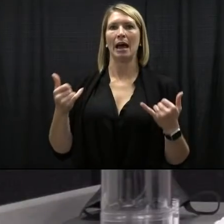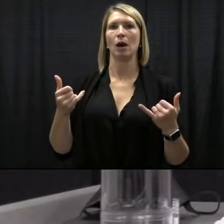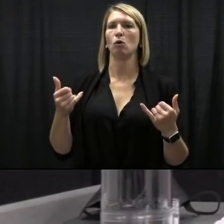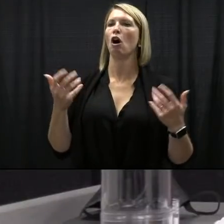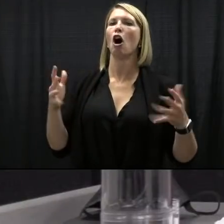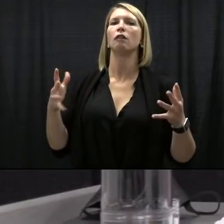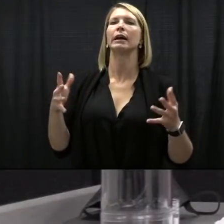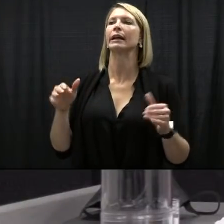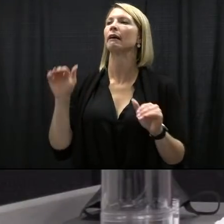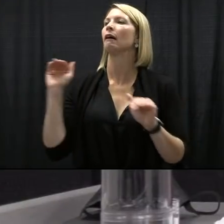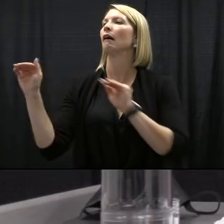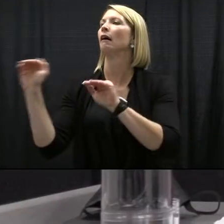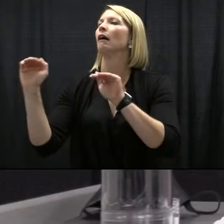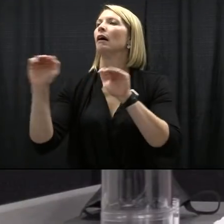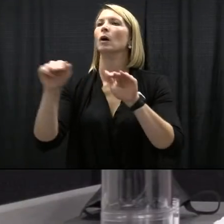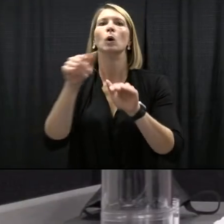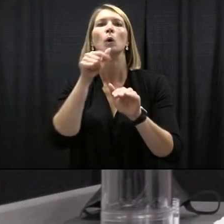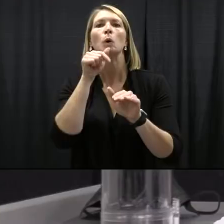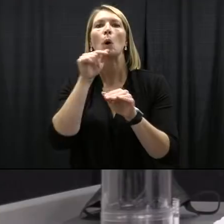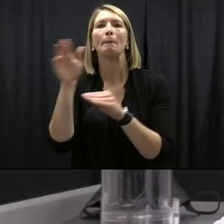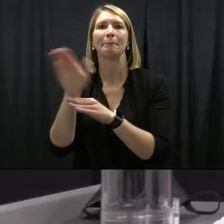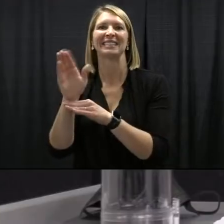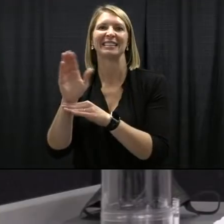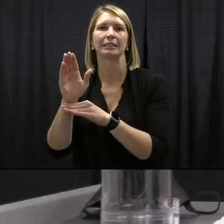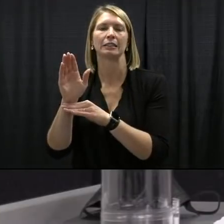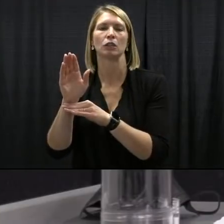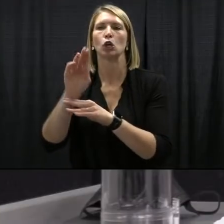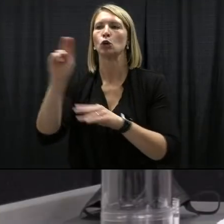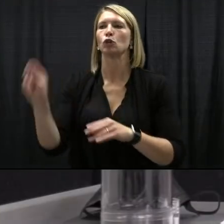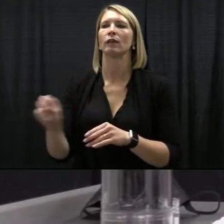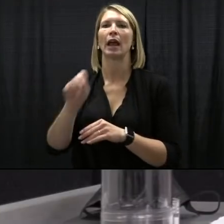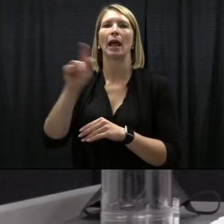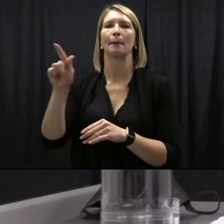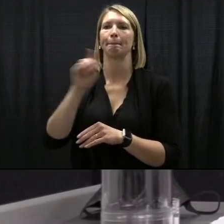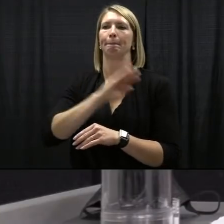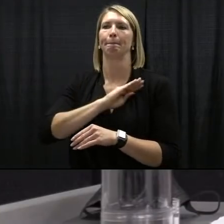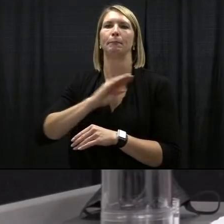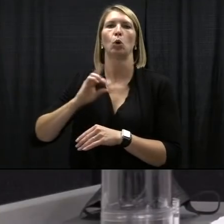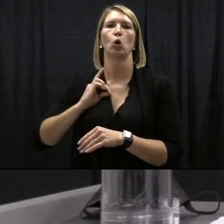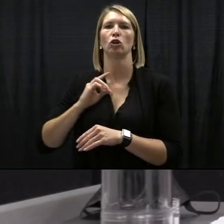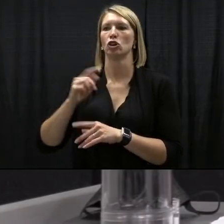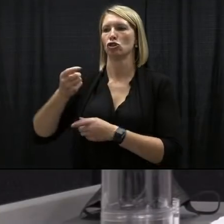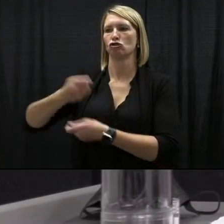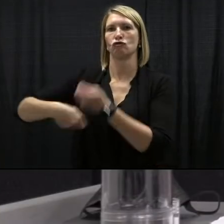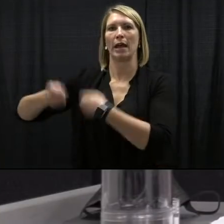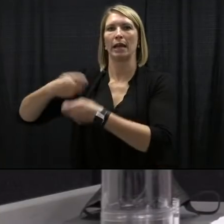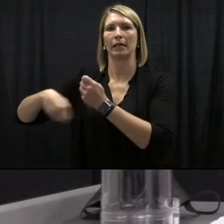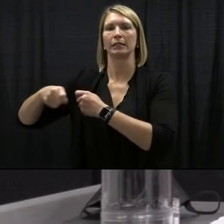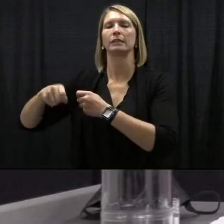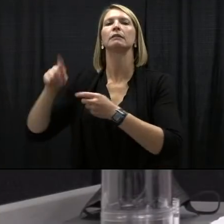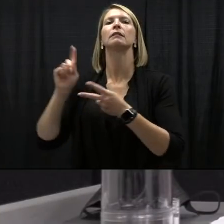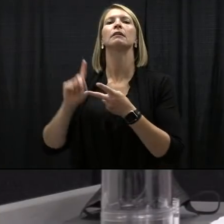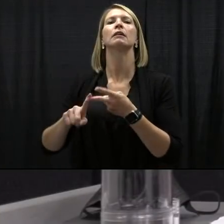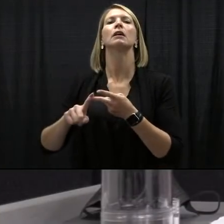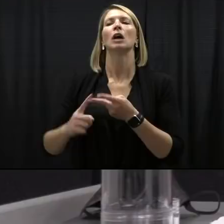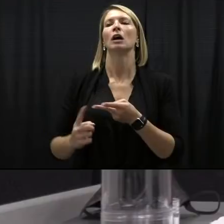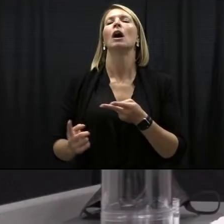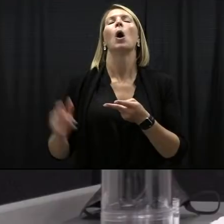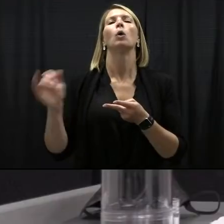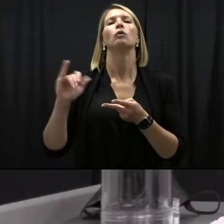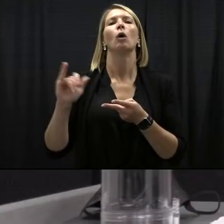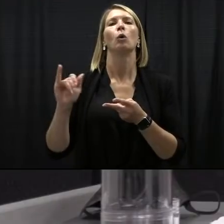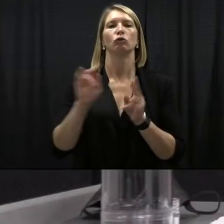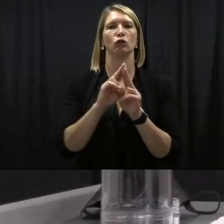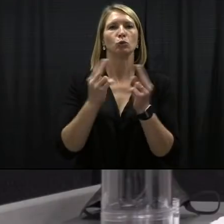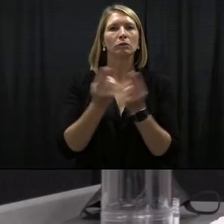and that's being led by the Board of Trade and the Newfoundland and Labrador Centre for Health Information, with assistance from the Department of Health and Community Services and